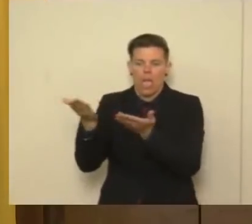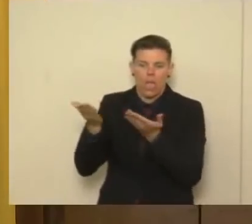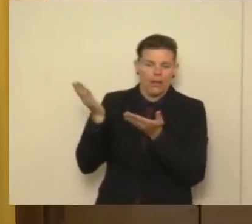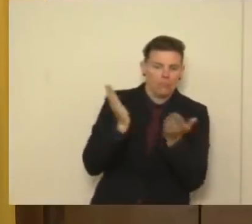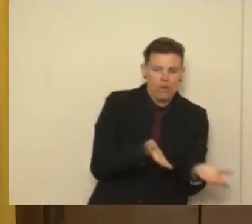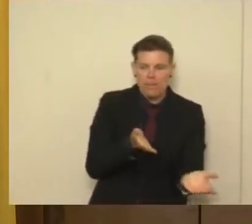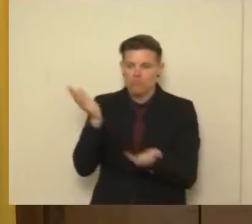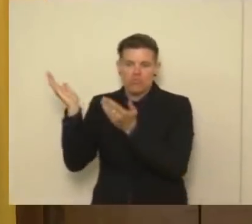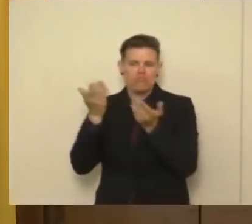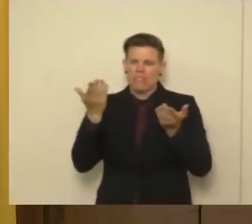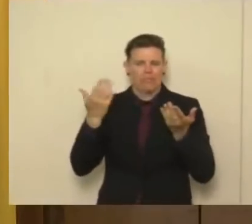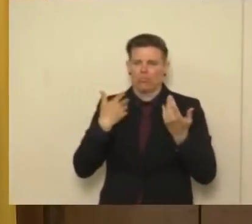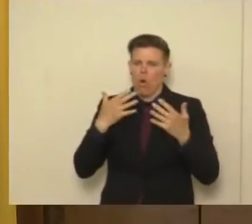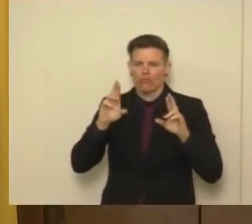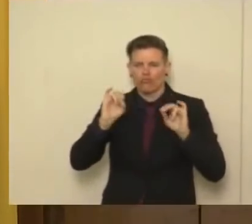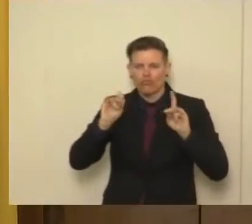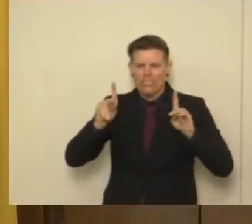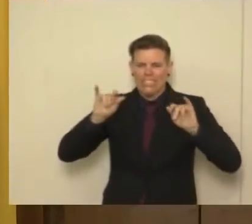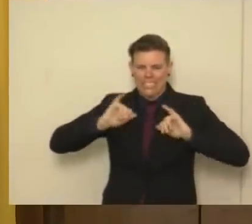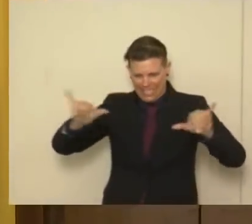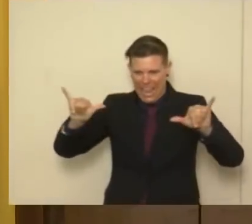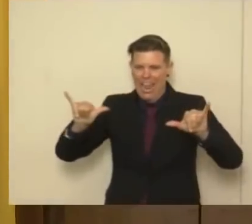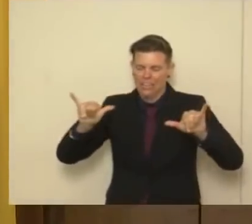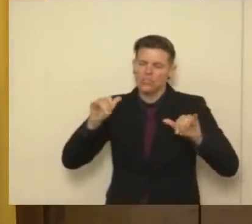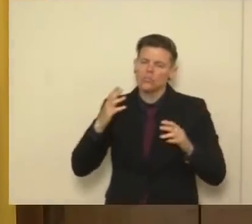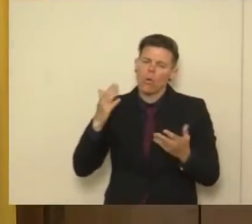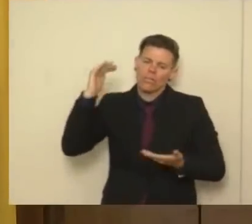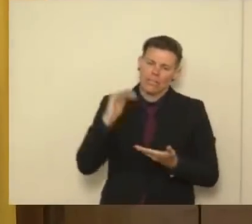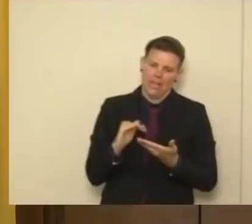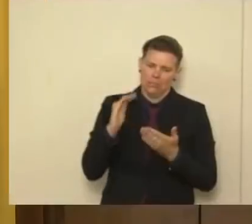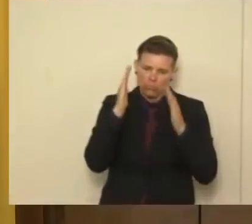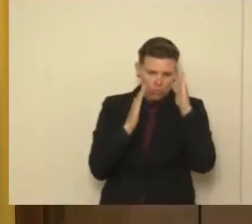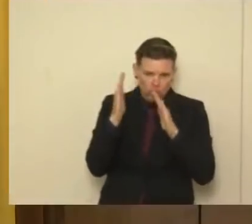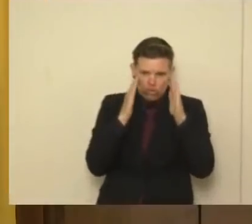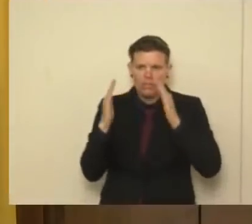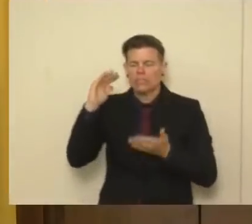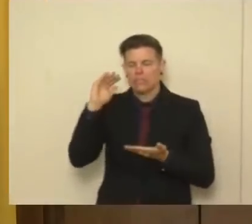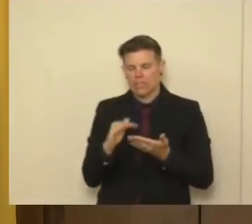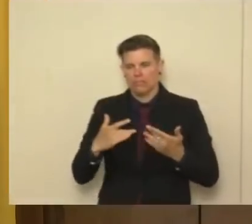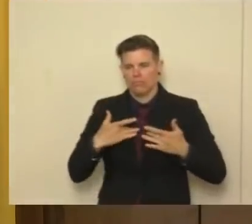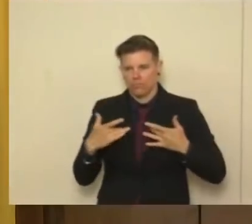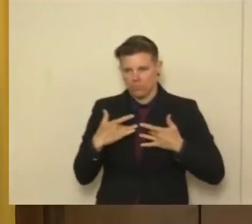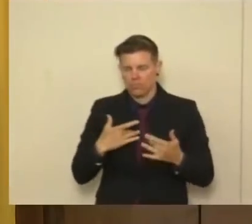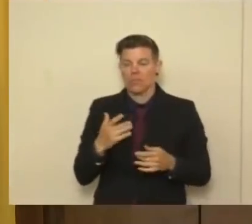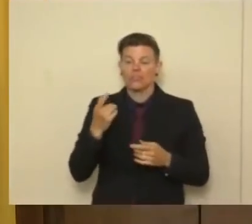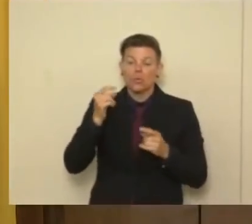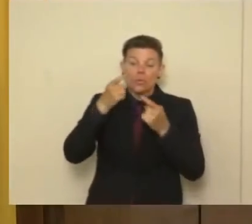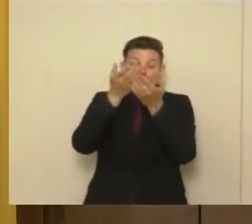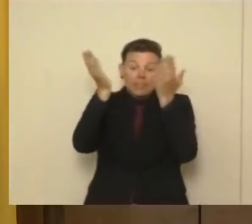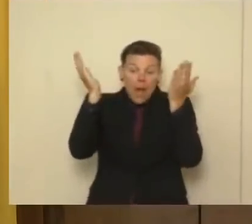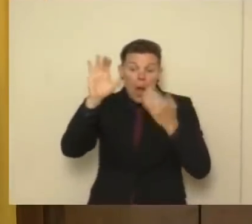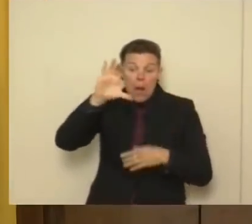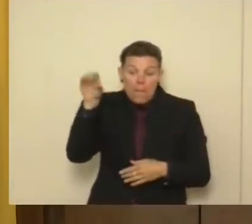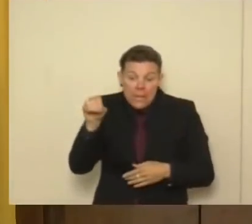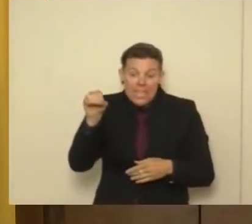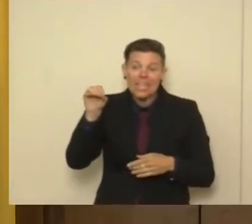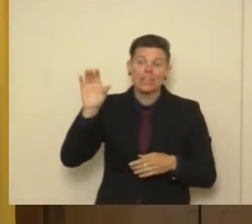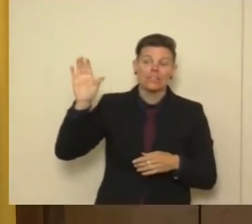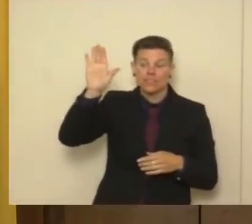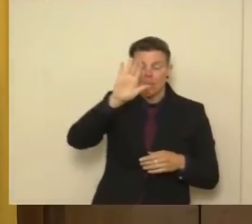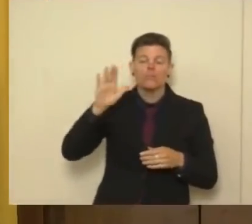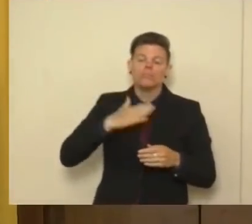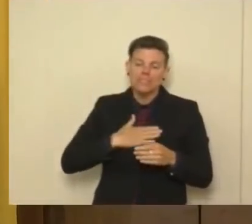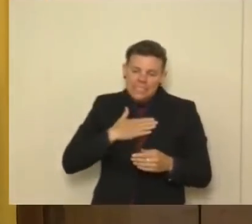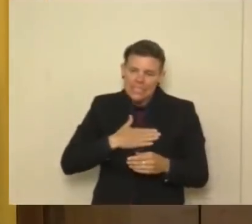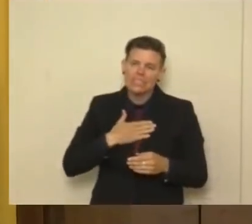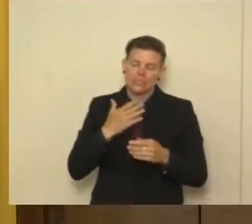that, and I'm concerned about it. So we want to go right back to those employers. Please, if you've got folks that you can